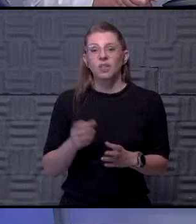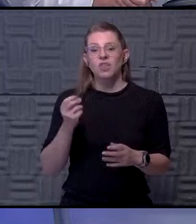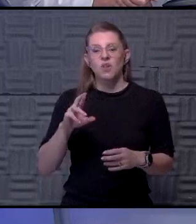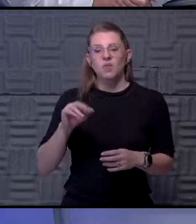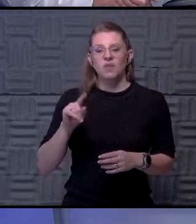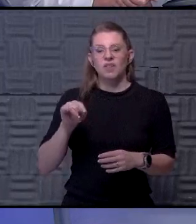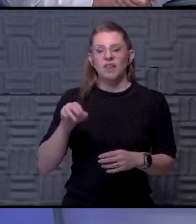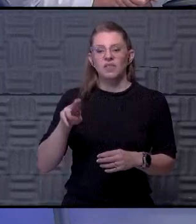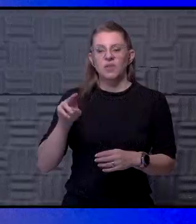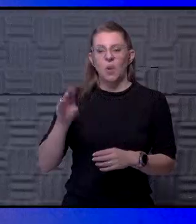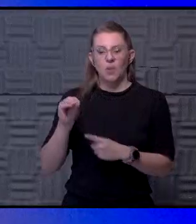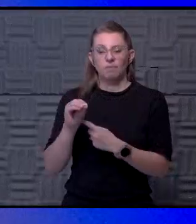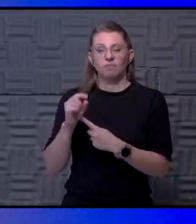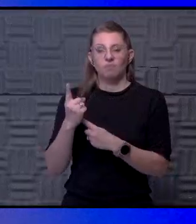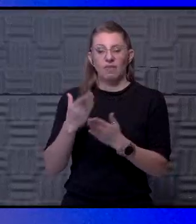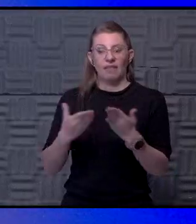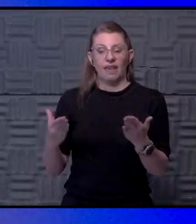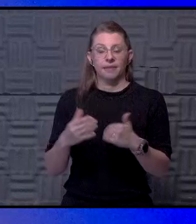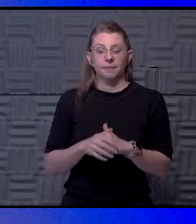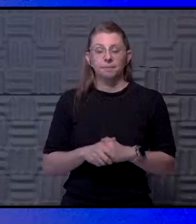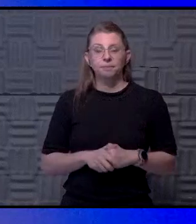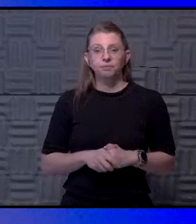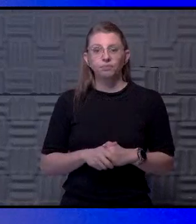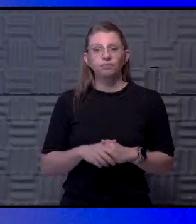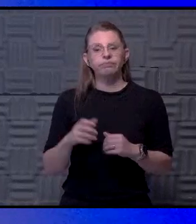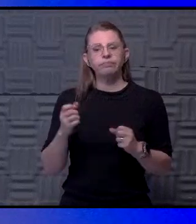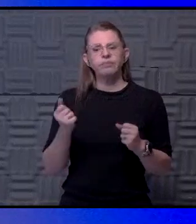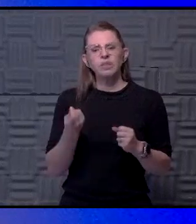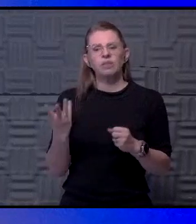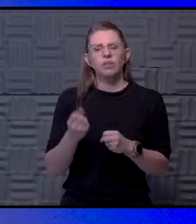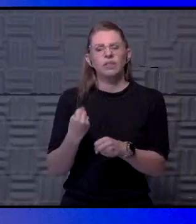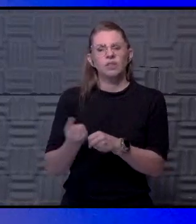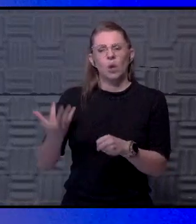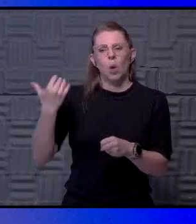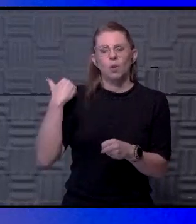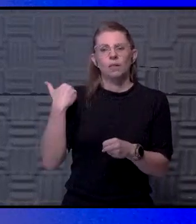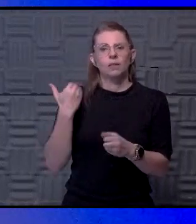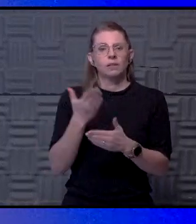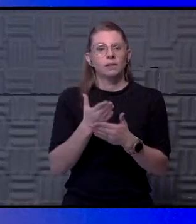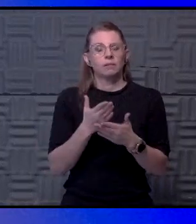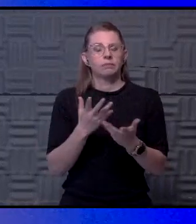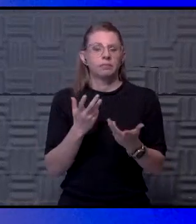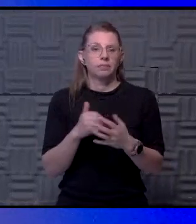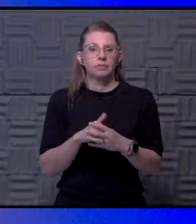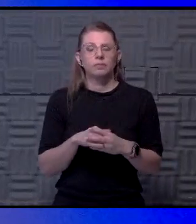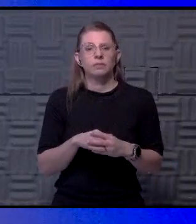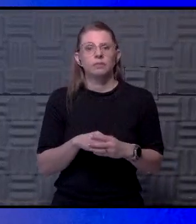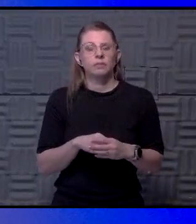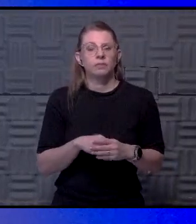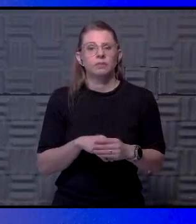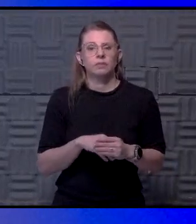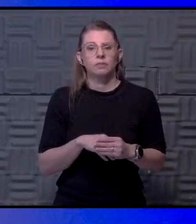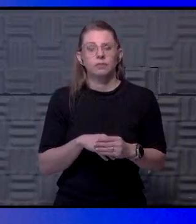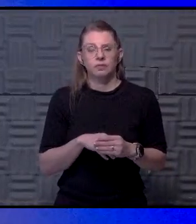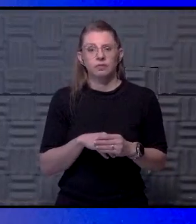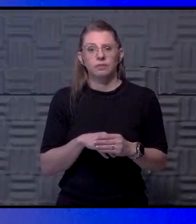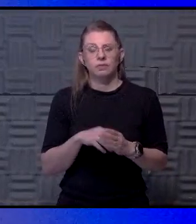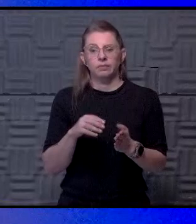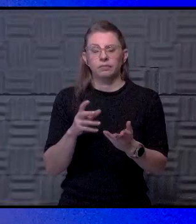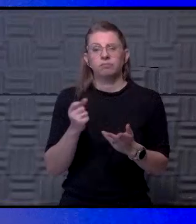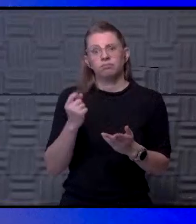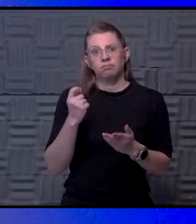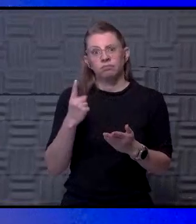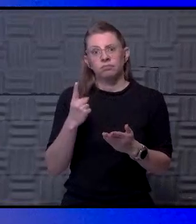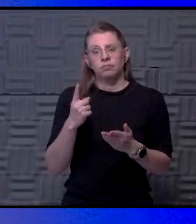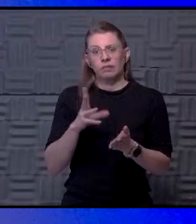thing there certainly years ago and still today some controversy in terms of the expense of